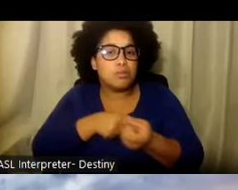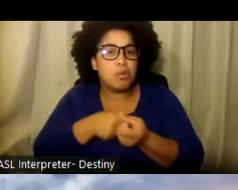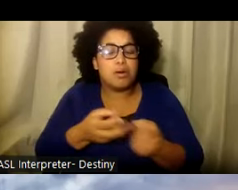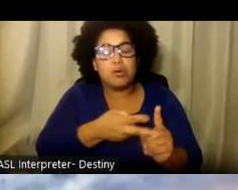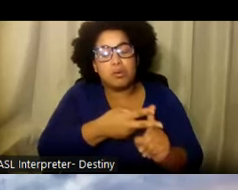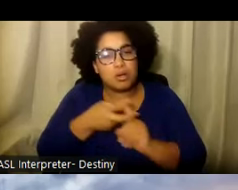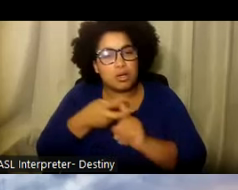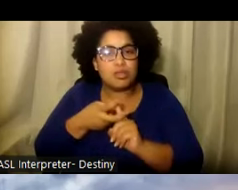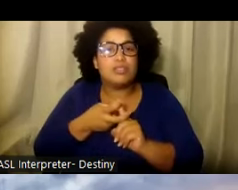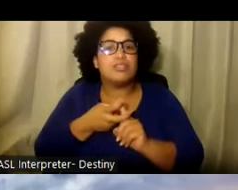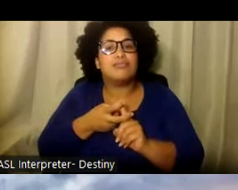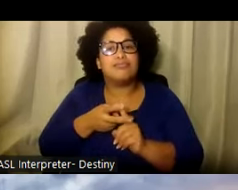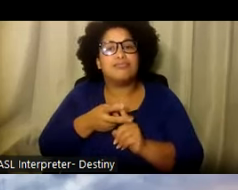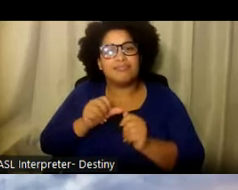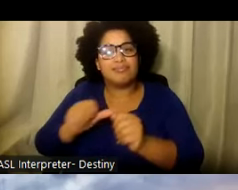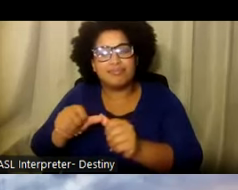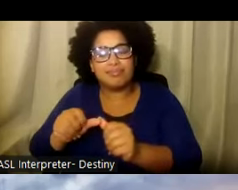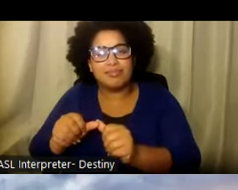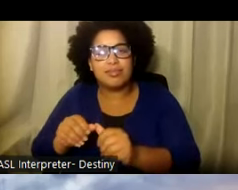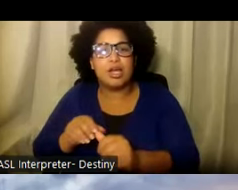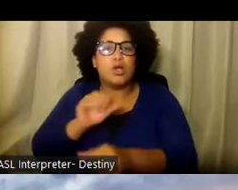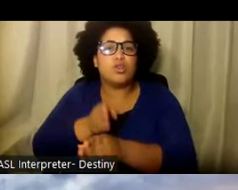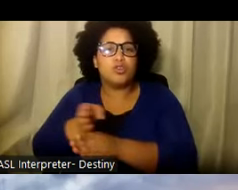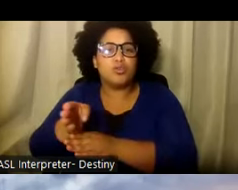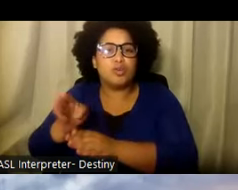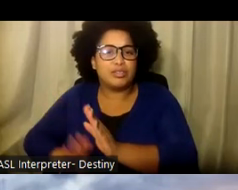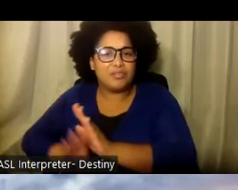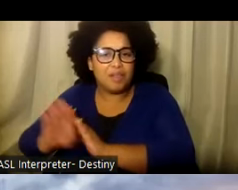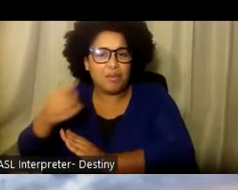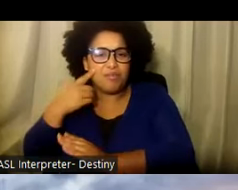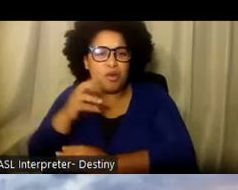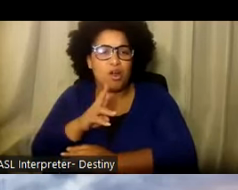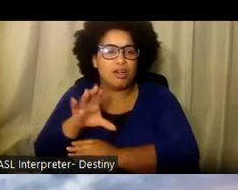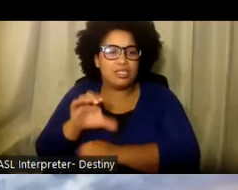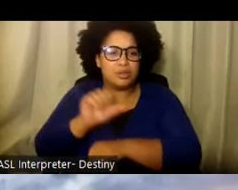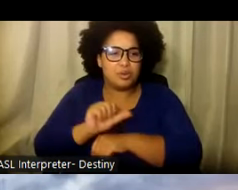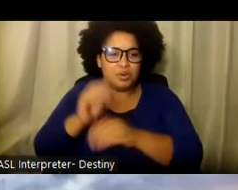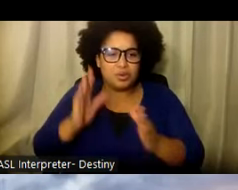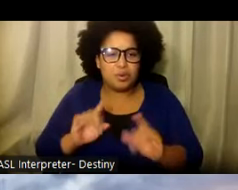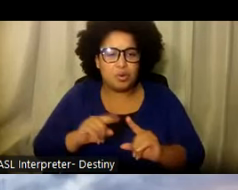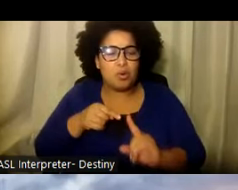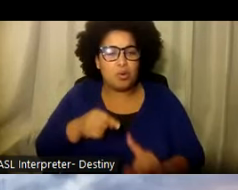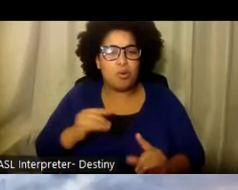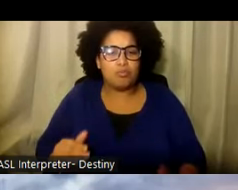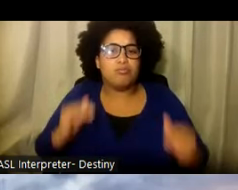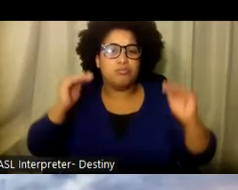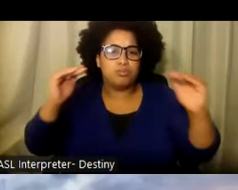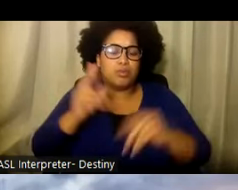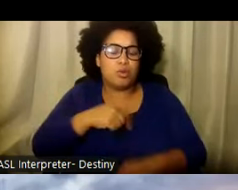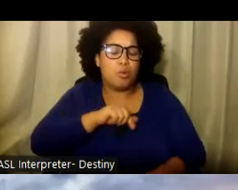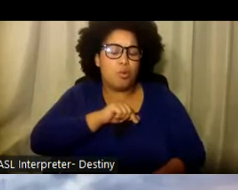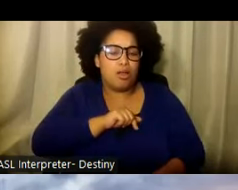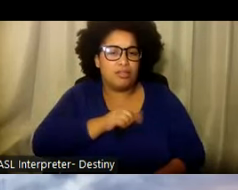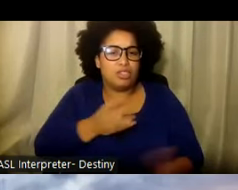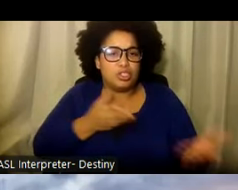recruitment, retention, and career development for regional center employees and is aimed at enhancing the quality of services provided to